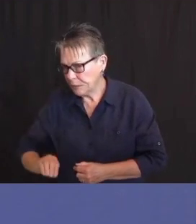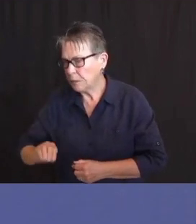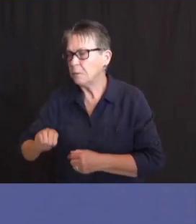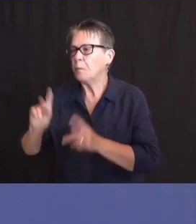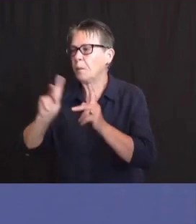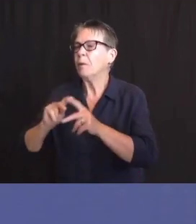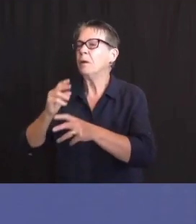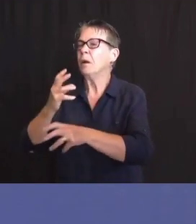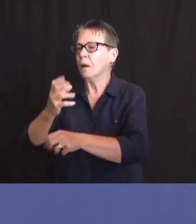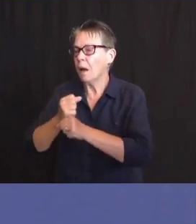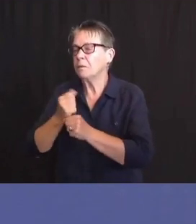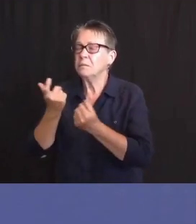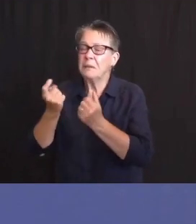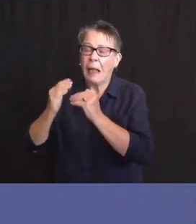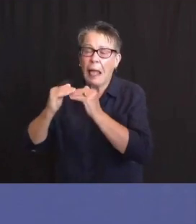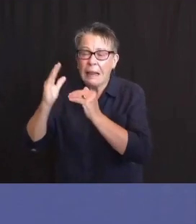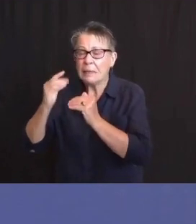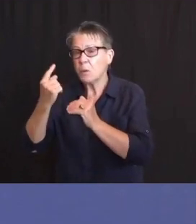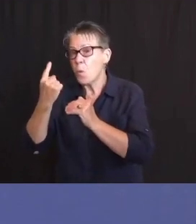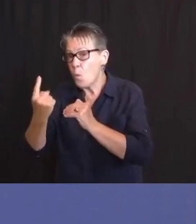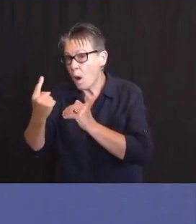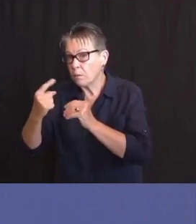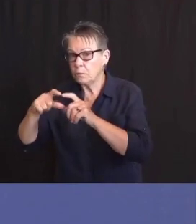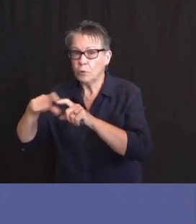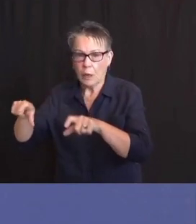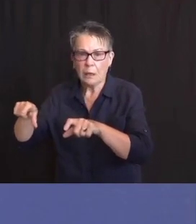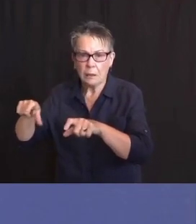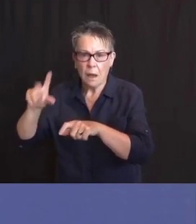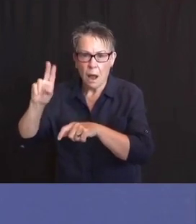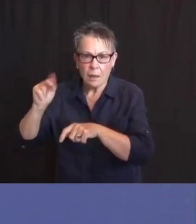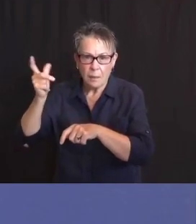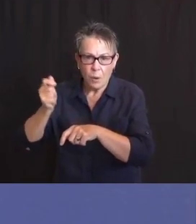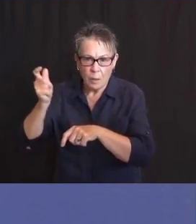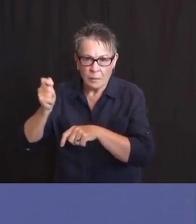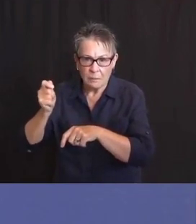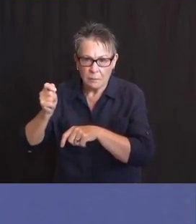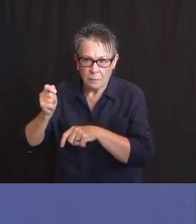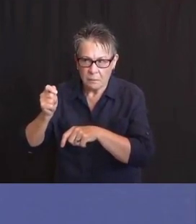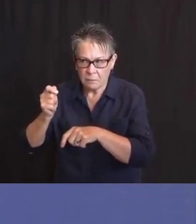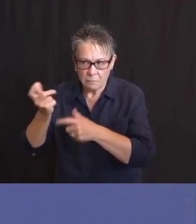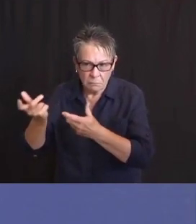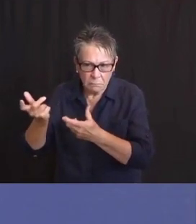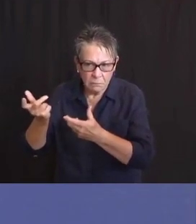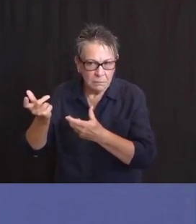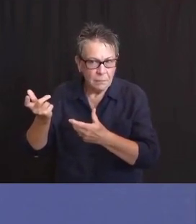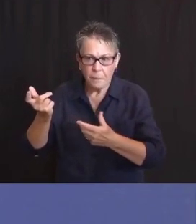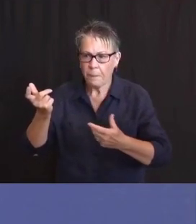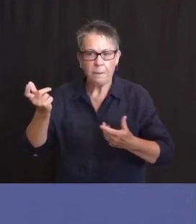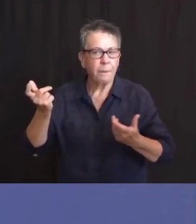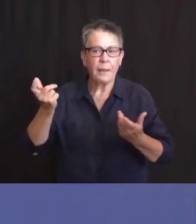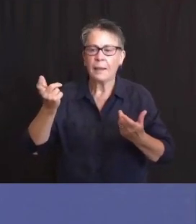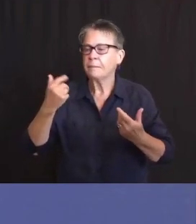I don't have a specific answer for the number on the second one, but we can get it for you. Mahan, will you follow up with Catherine?